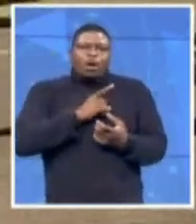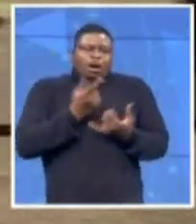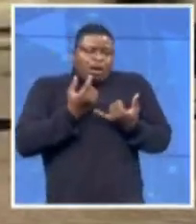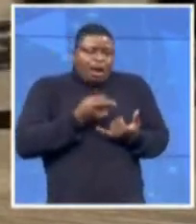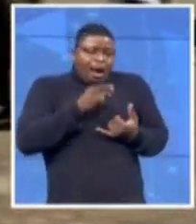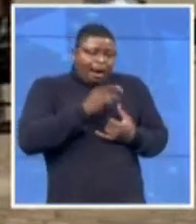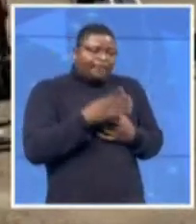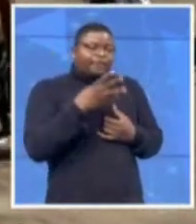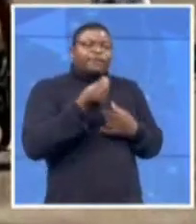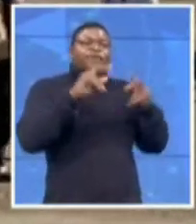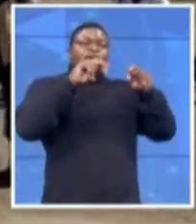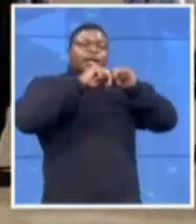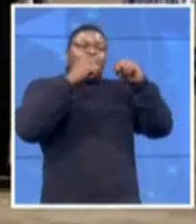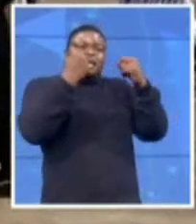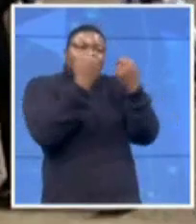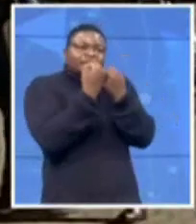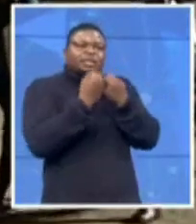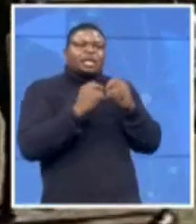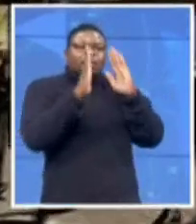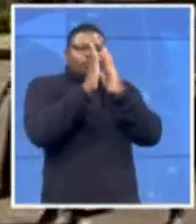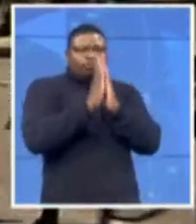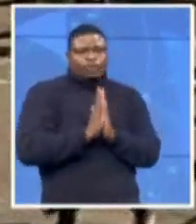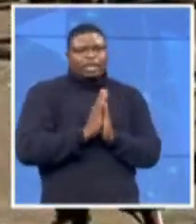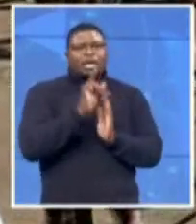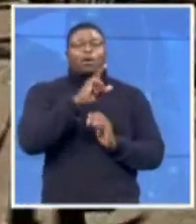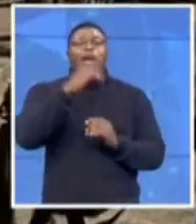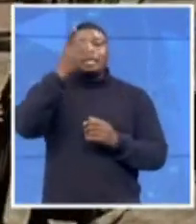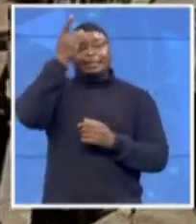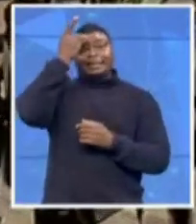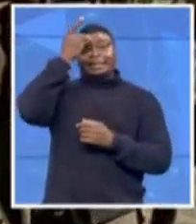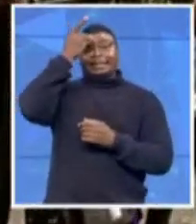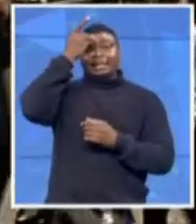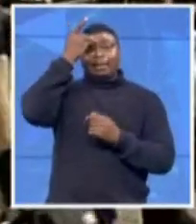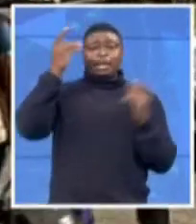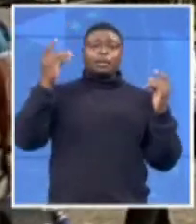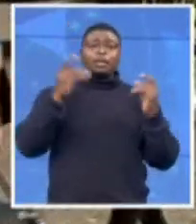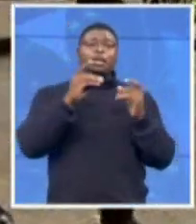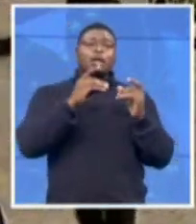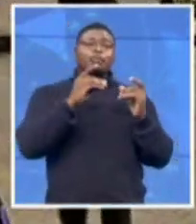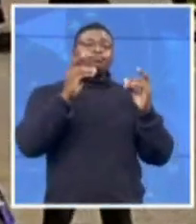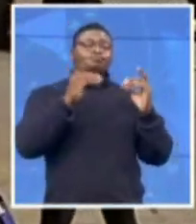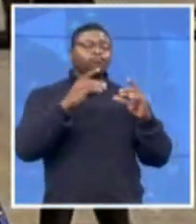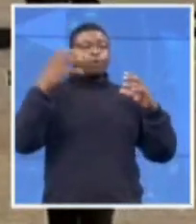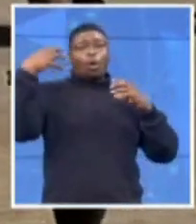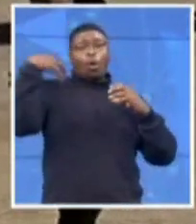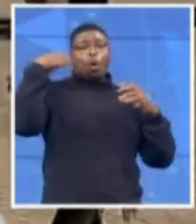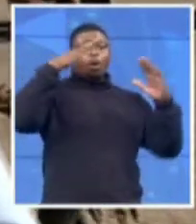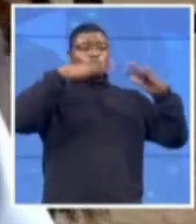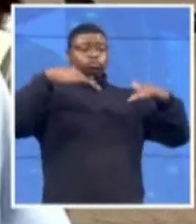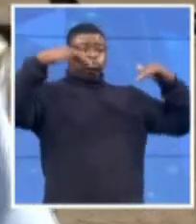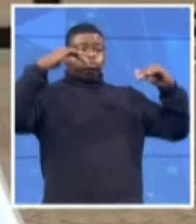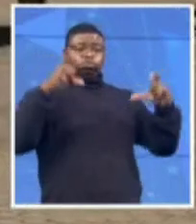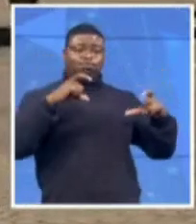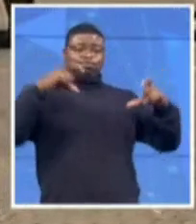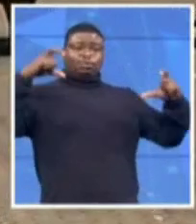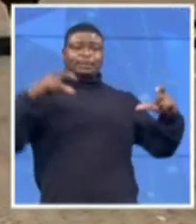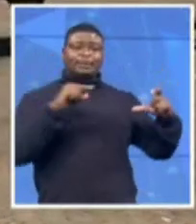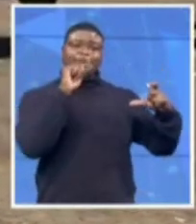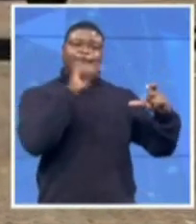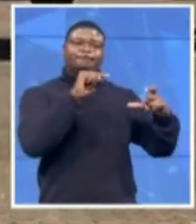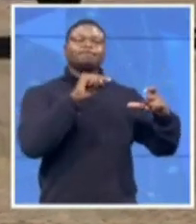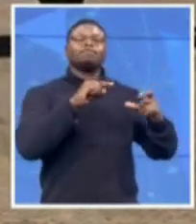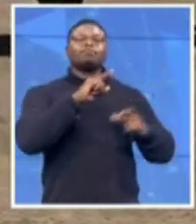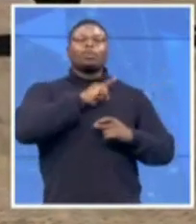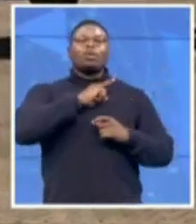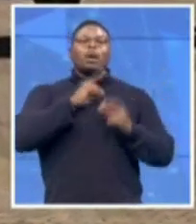Durban Exhibition Center to pray and support the victims of the floods that took place at that time. But I'm just going to try and speak